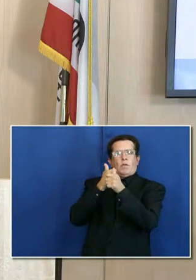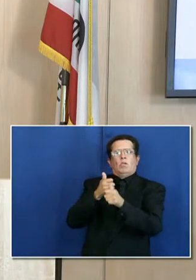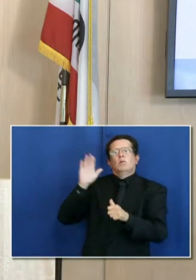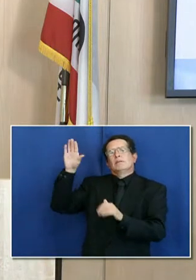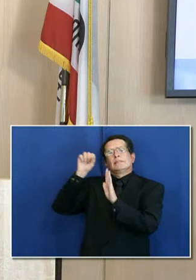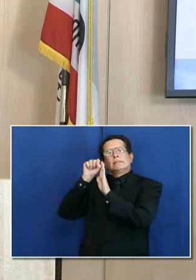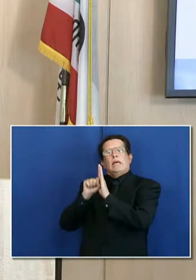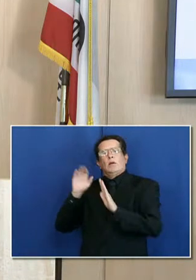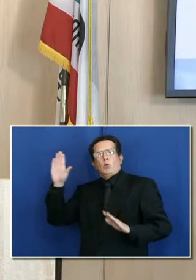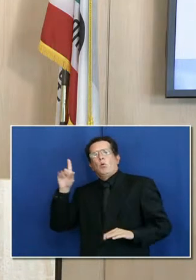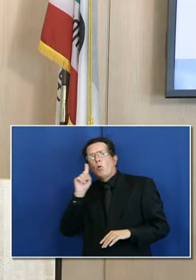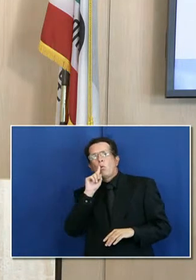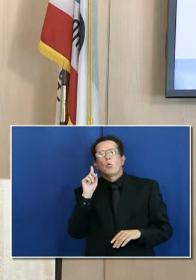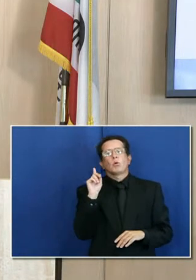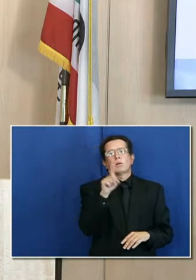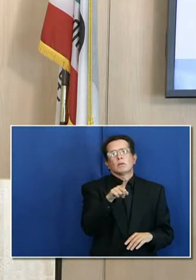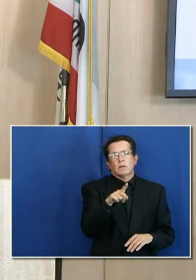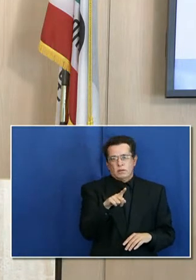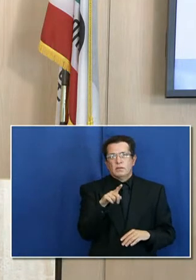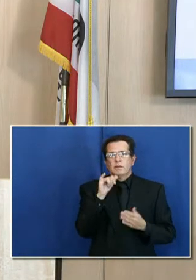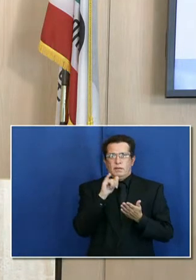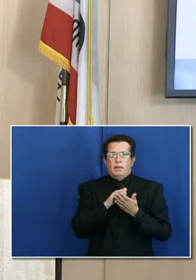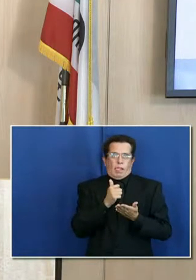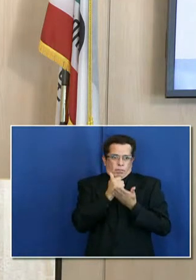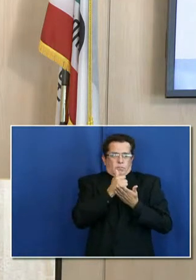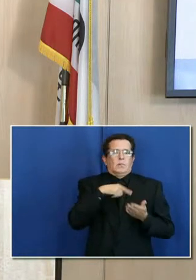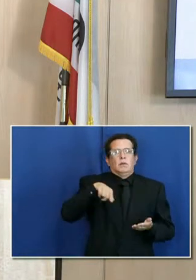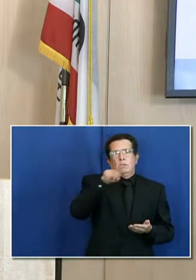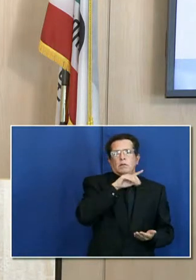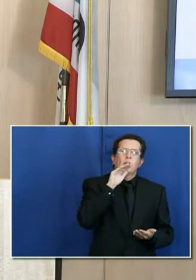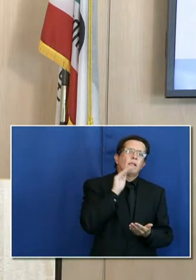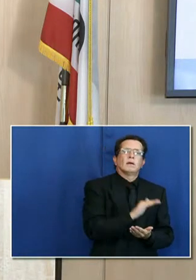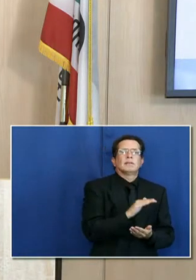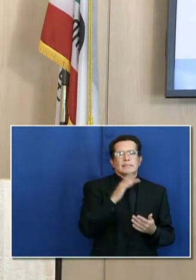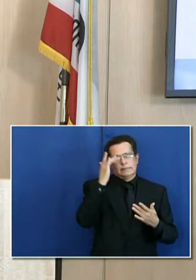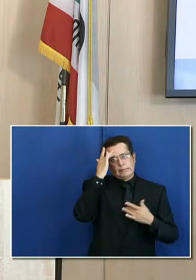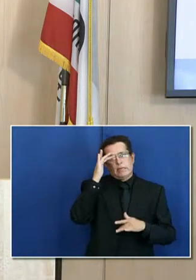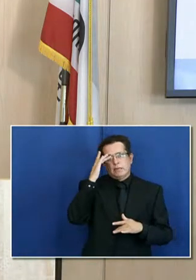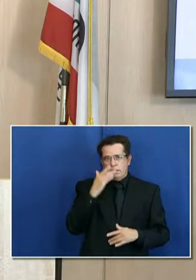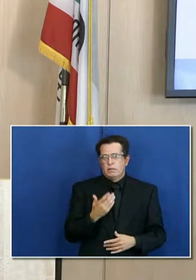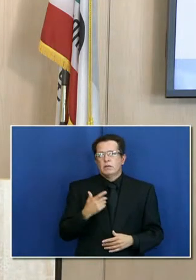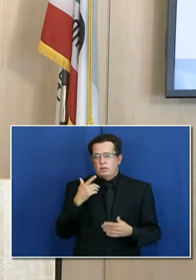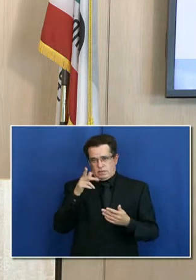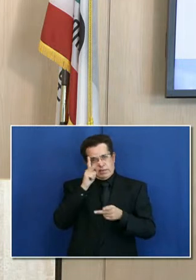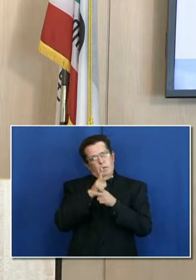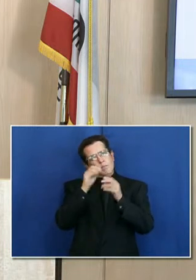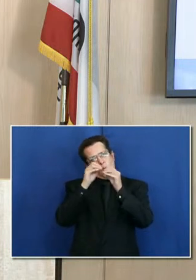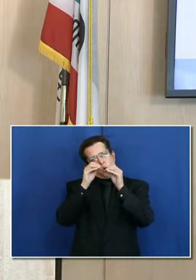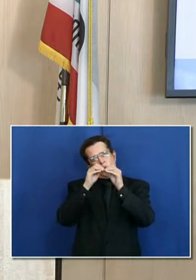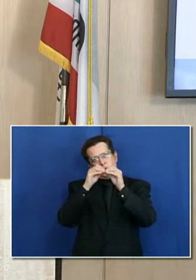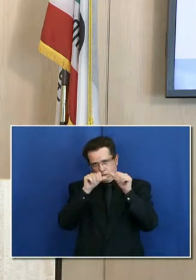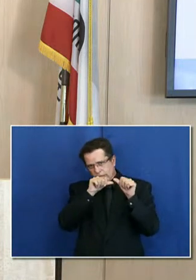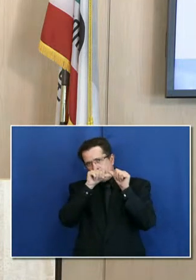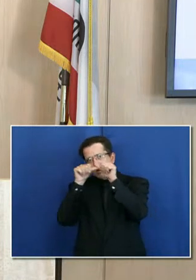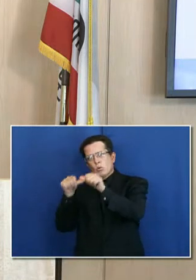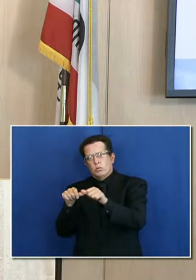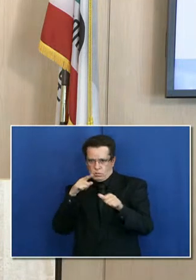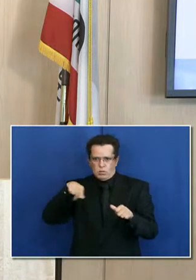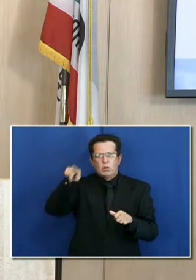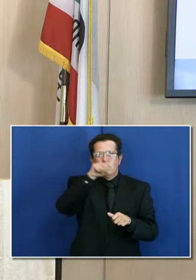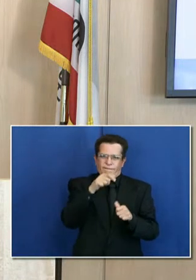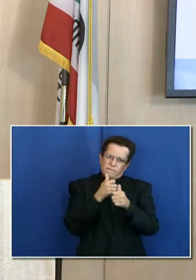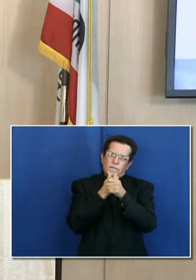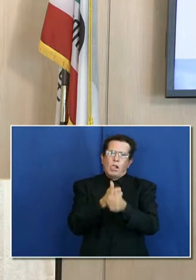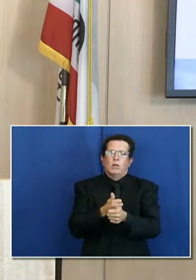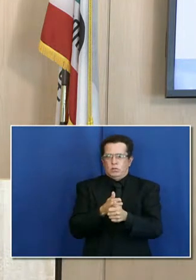orders, which in turn translates to our local health officers' orders. Continuing these efforts will require that everyone